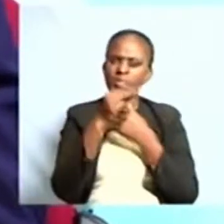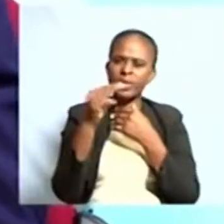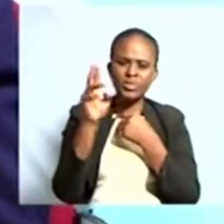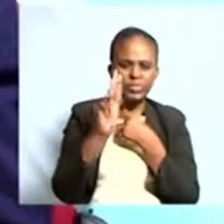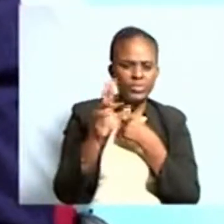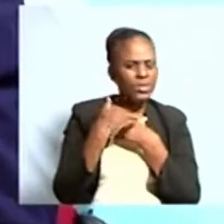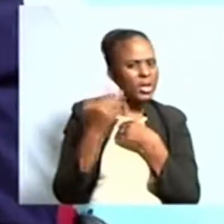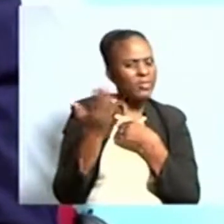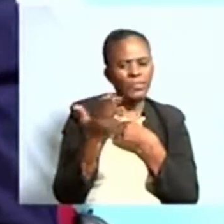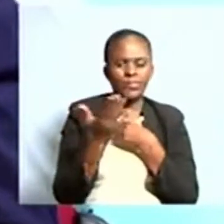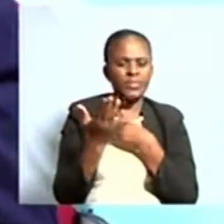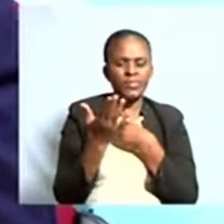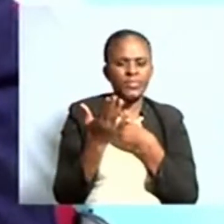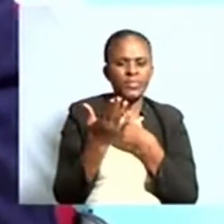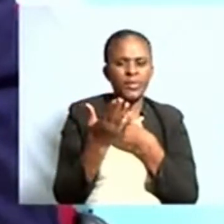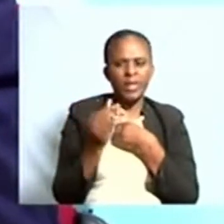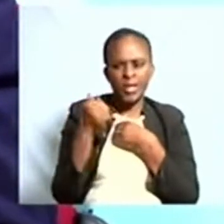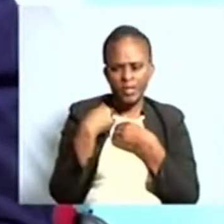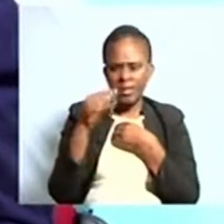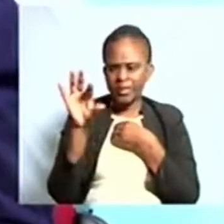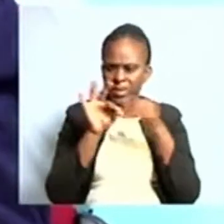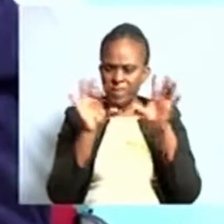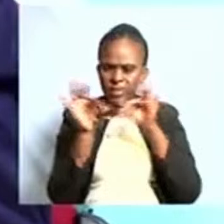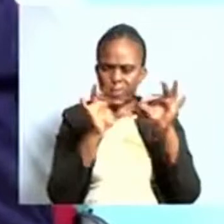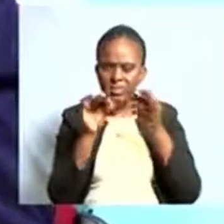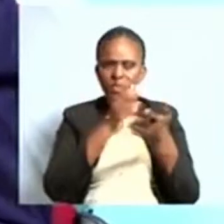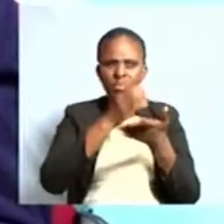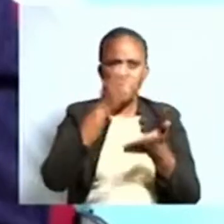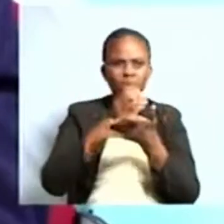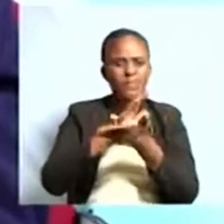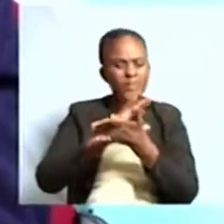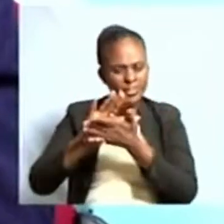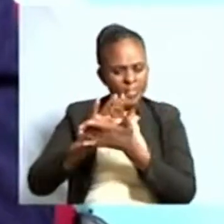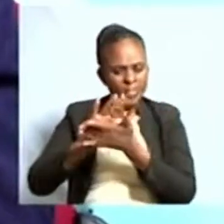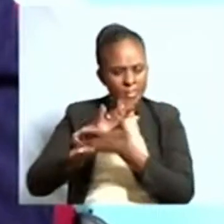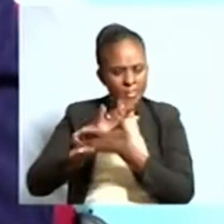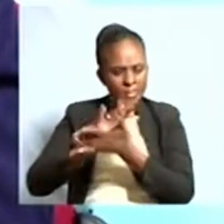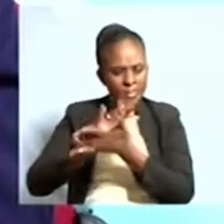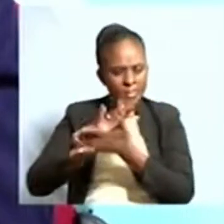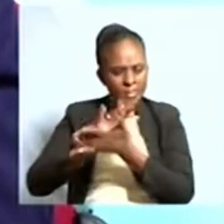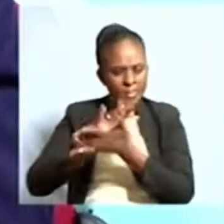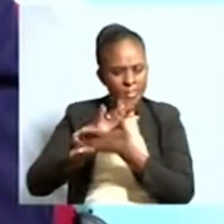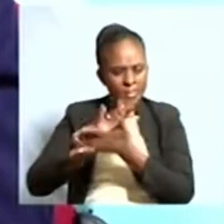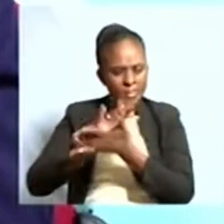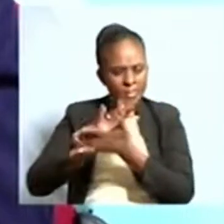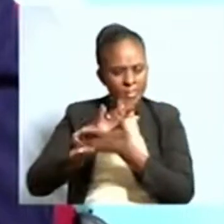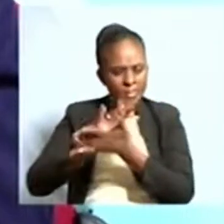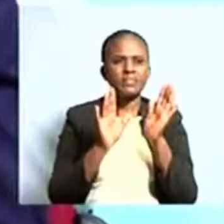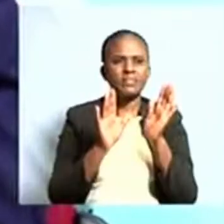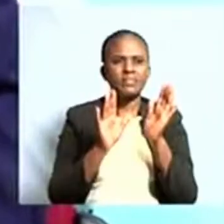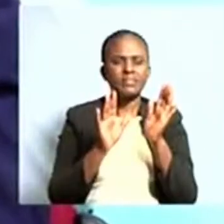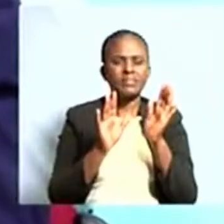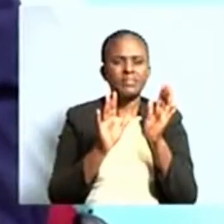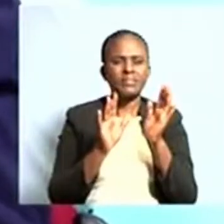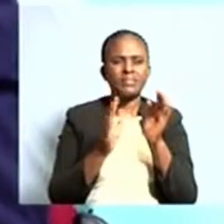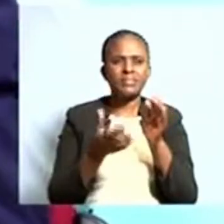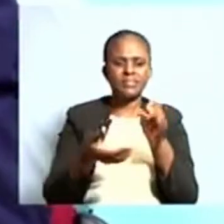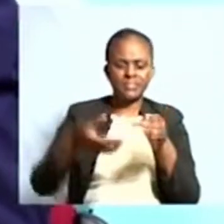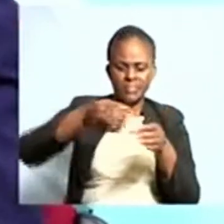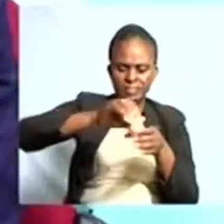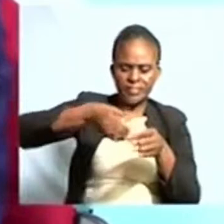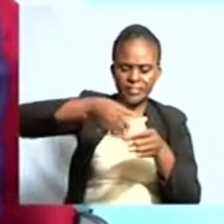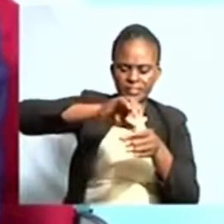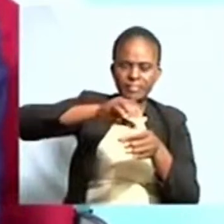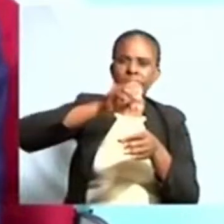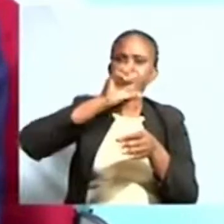use? I pick these bottles, clean them. I don't label them, but I have my clientele where I put these